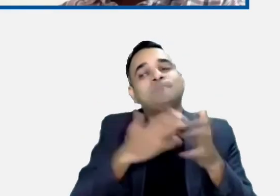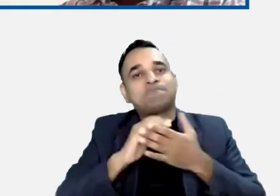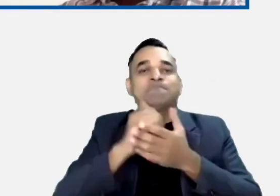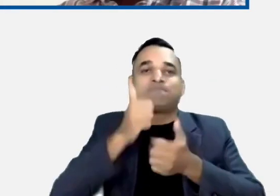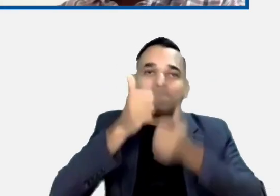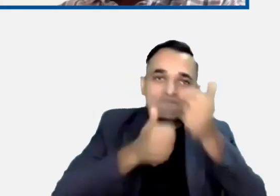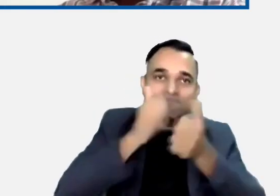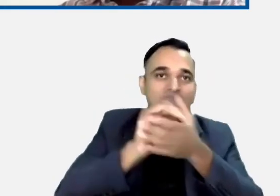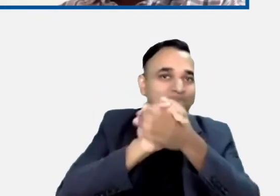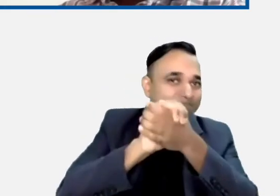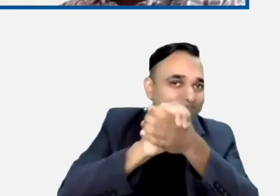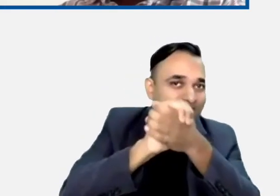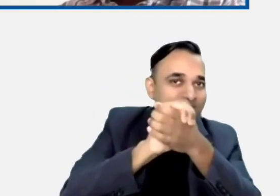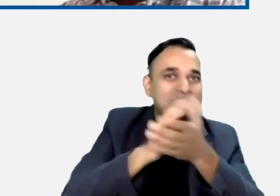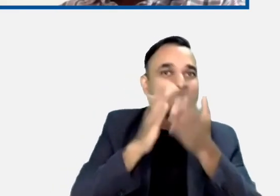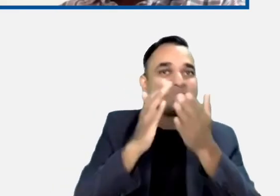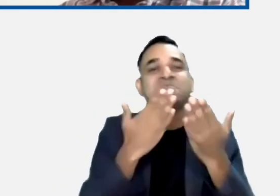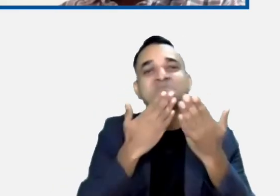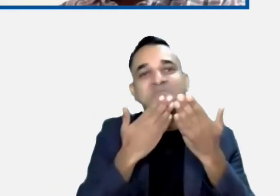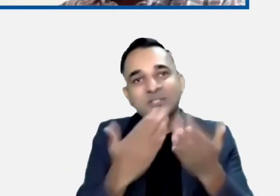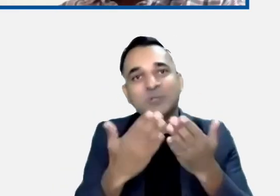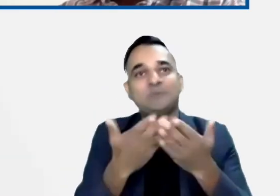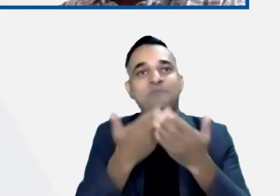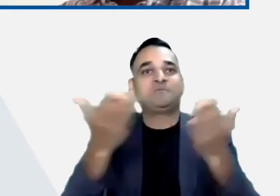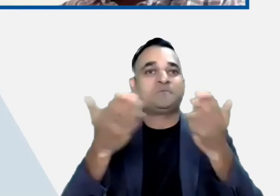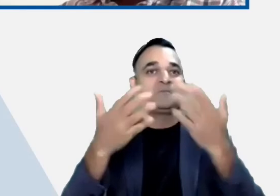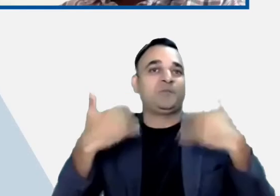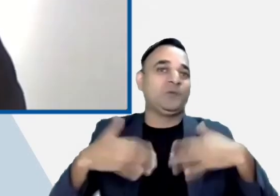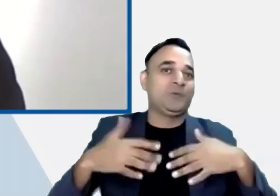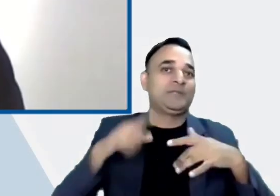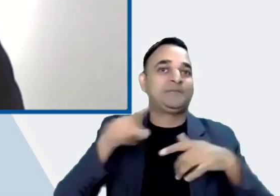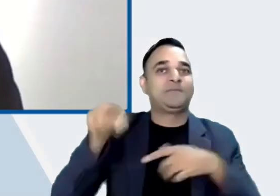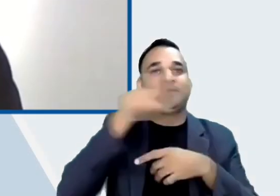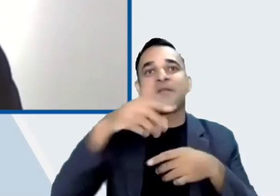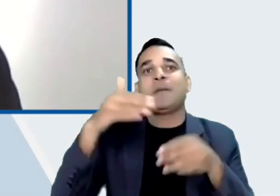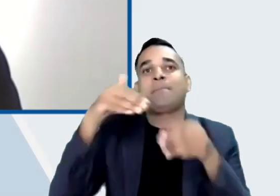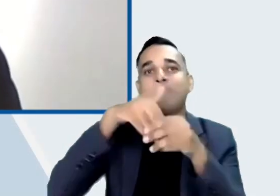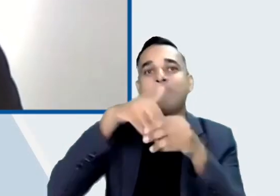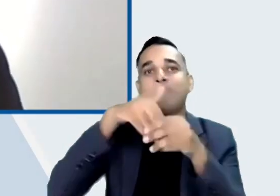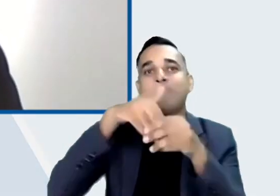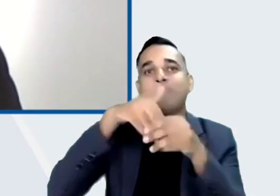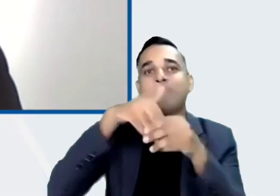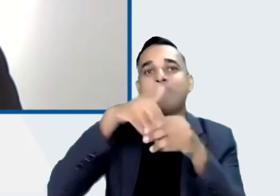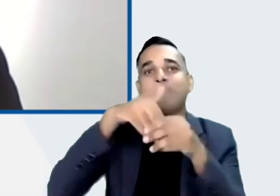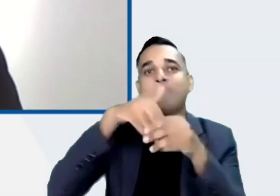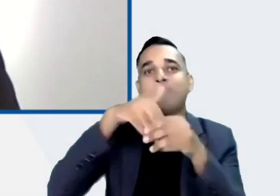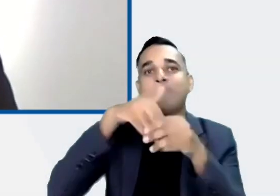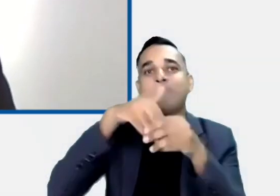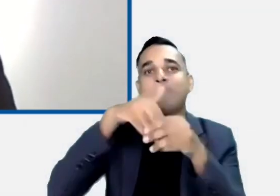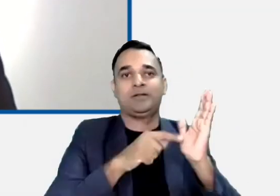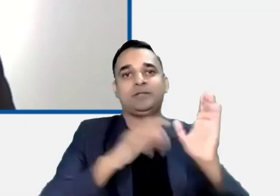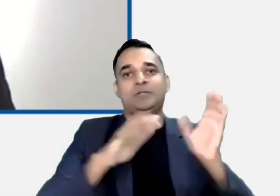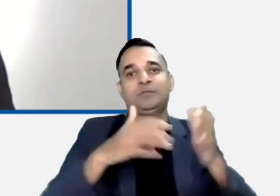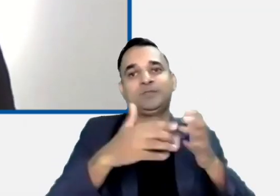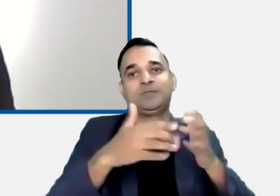of course, the member states and all the stakeholders there. So let me hand over to my colleague, Kai, who might want to say a